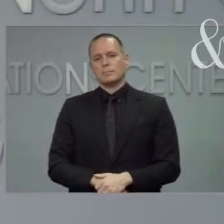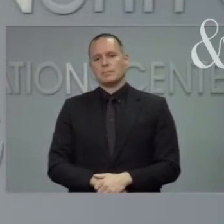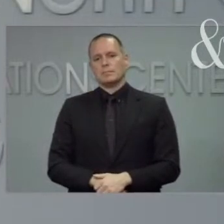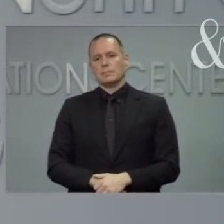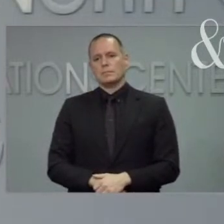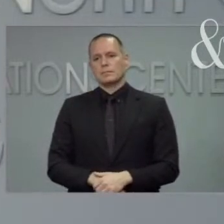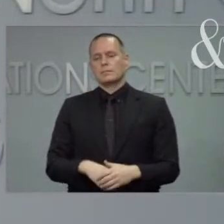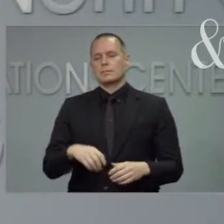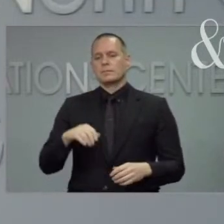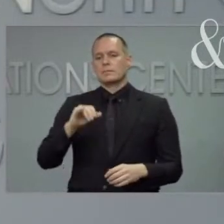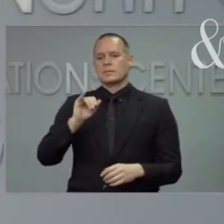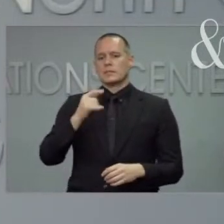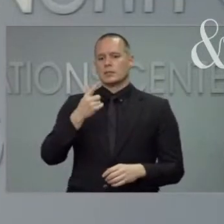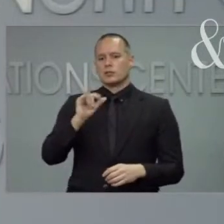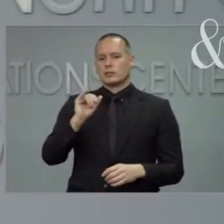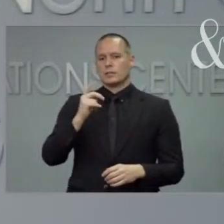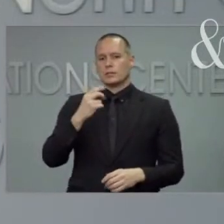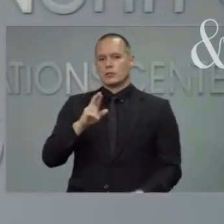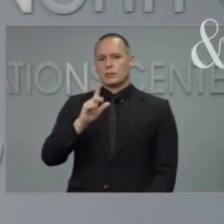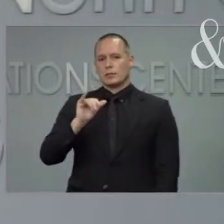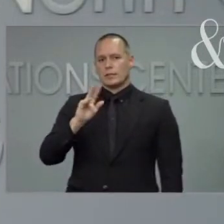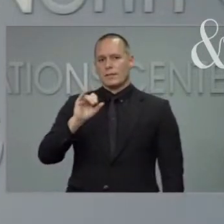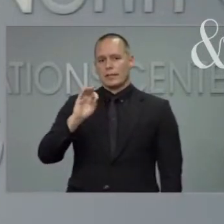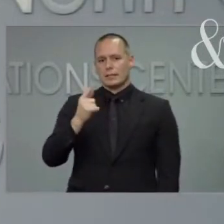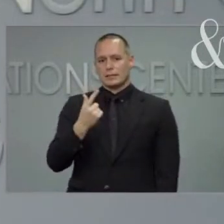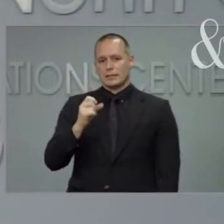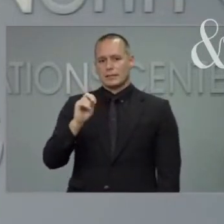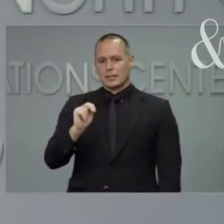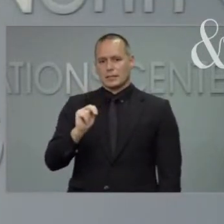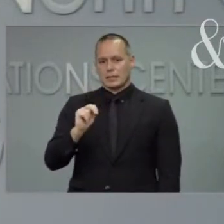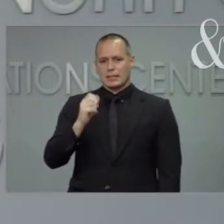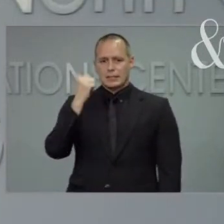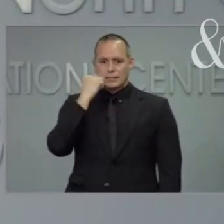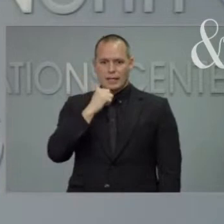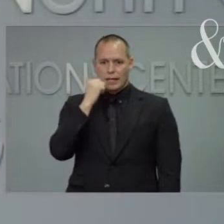Our next question is from Ginger Livingston with the Daily Reflector.